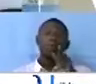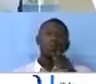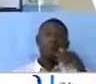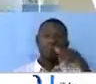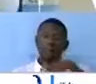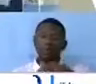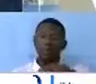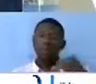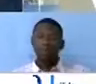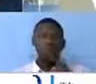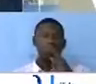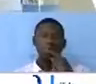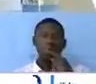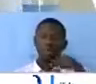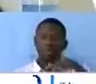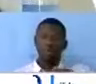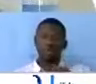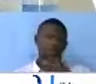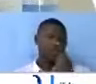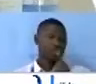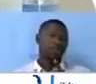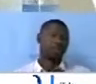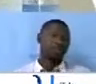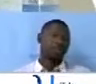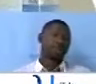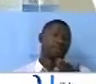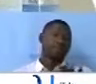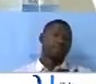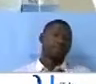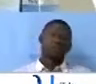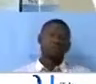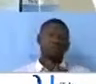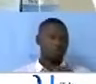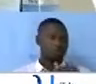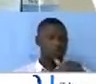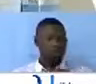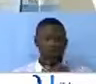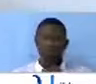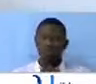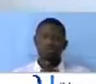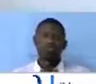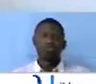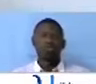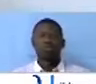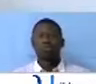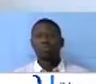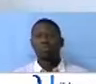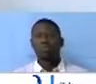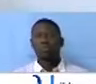did not include you. No. Whether I'm being included or not.